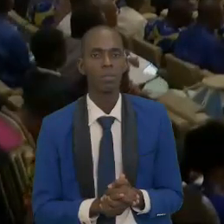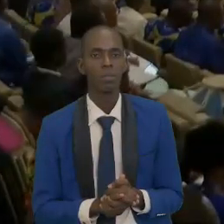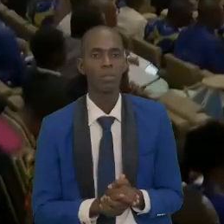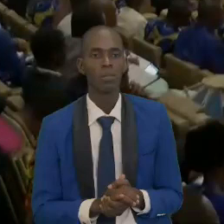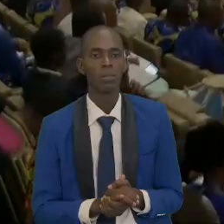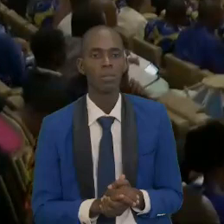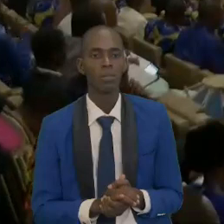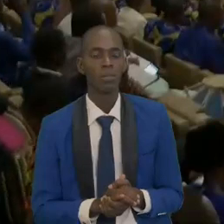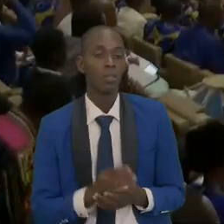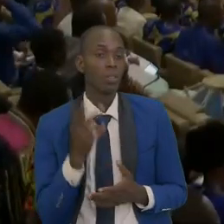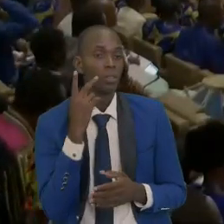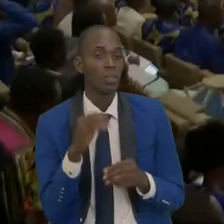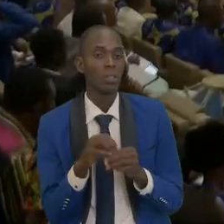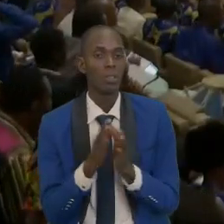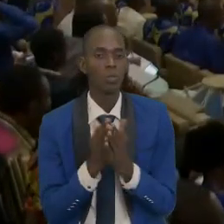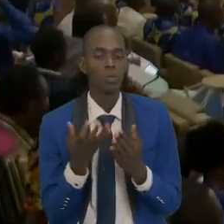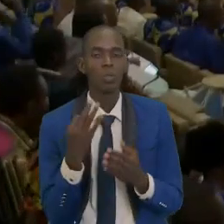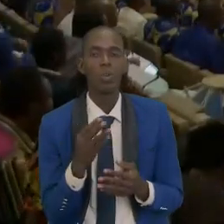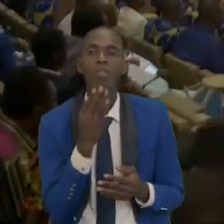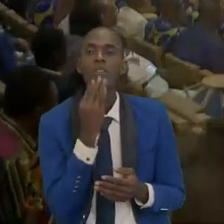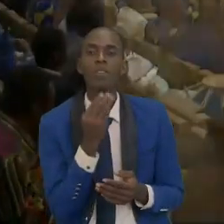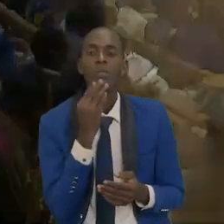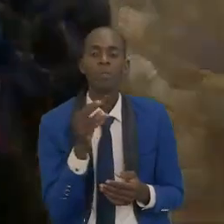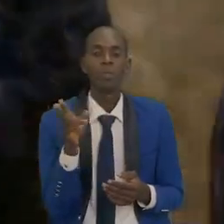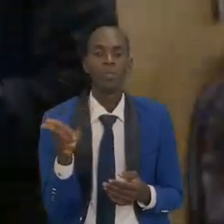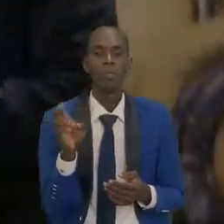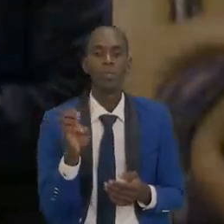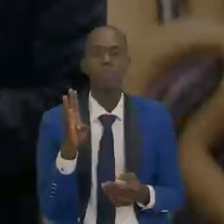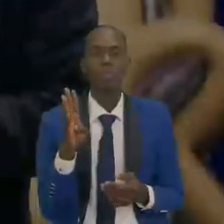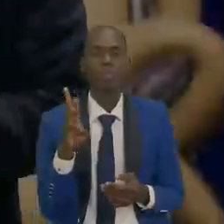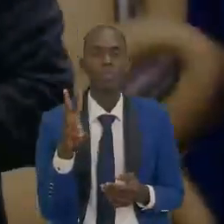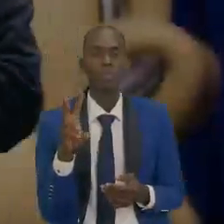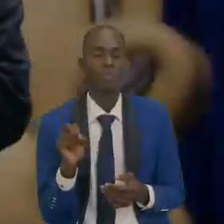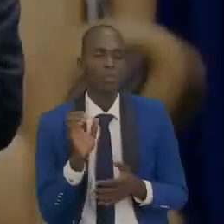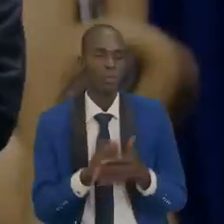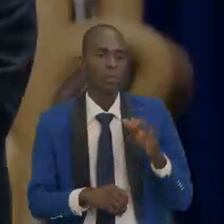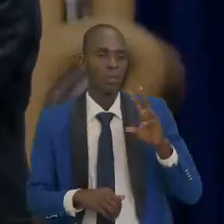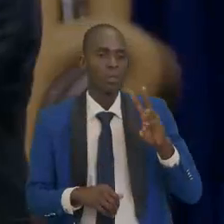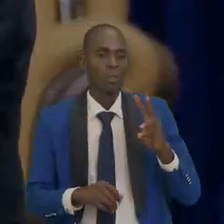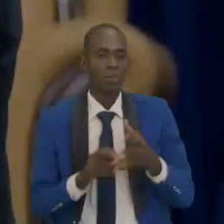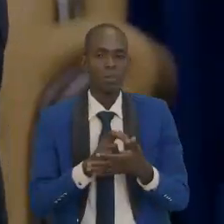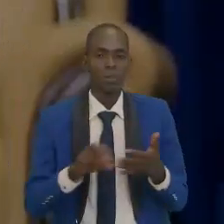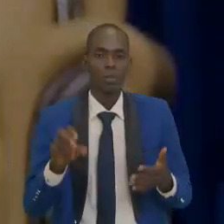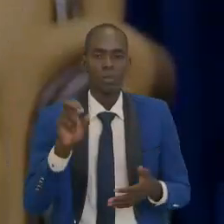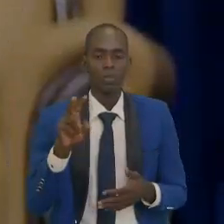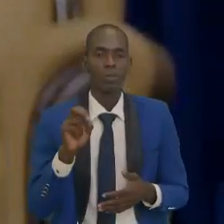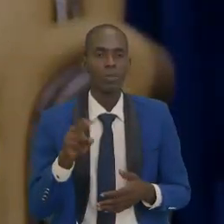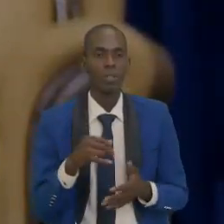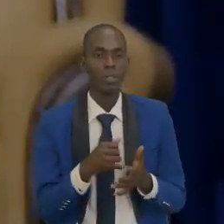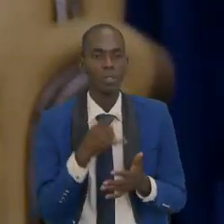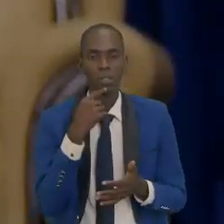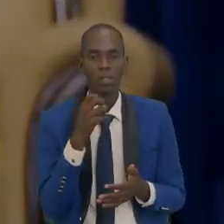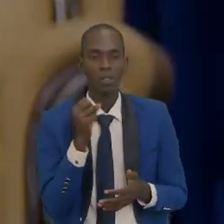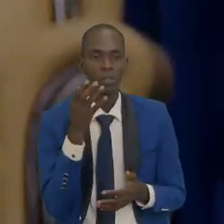look at Hebrews chapter 6 I'm reading from verse 12. in Hebrews chapter 6 verse 12 it says